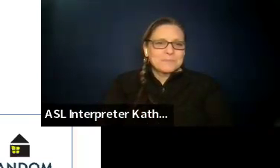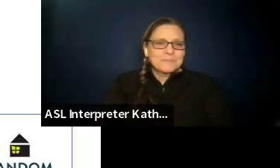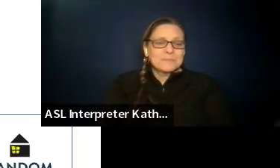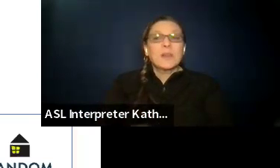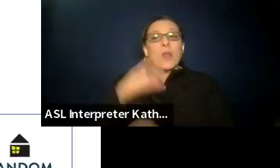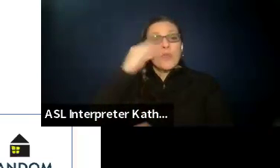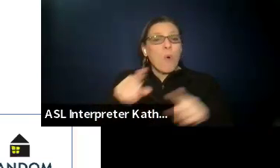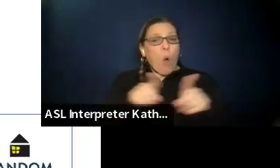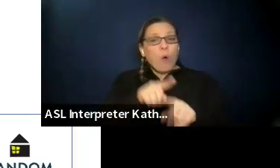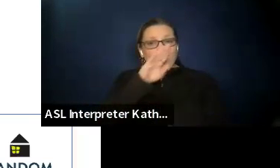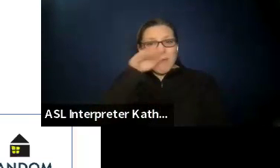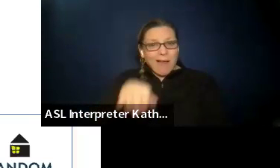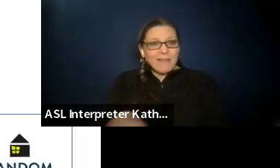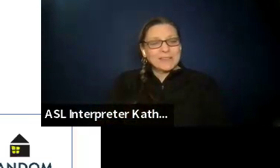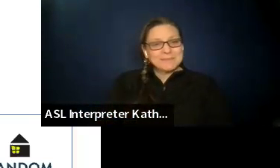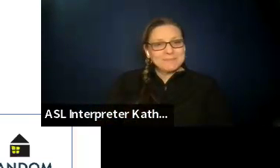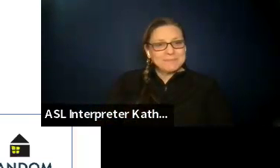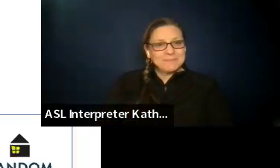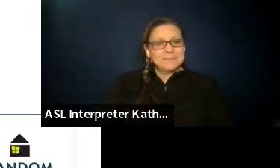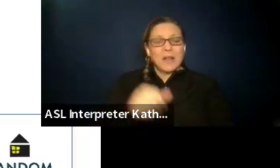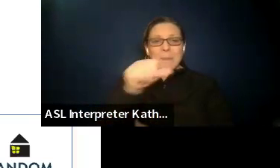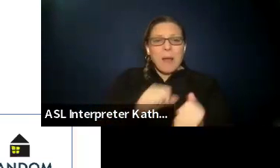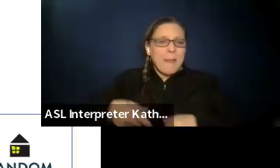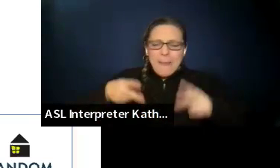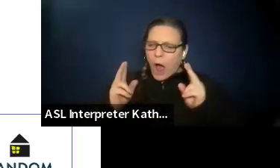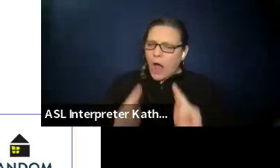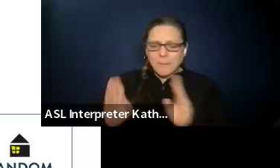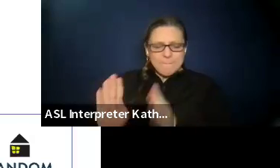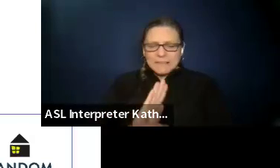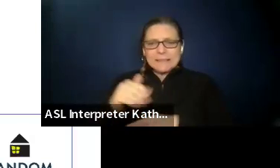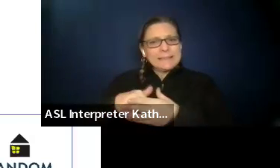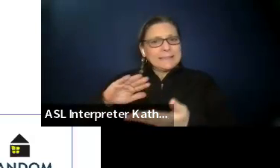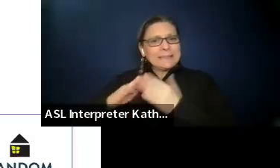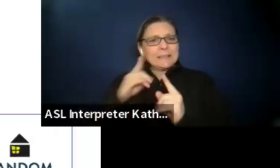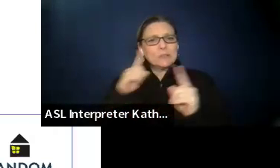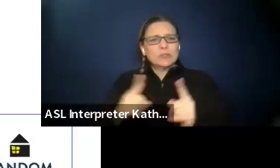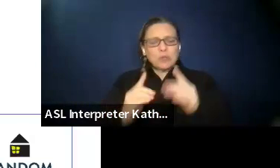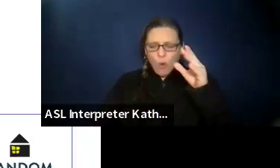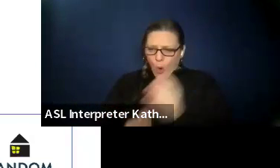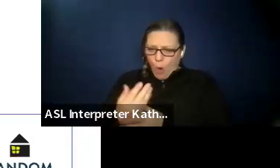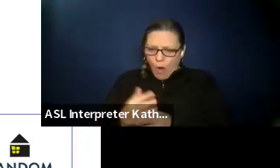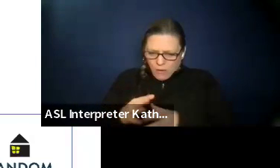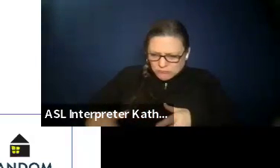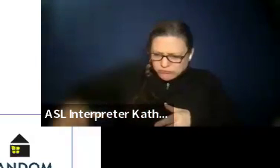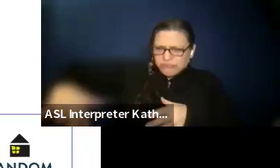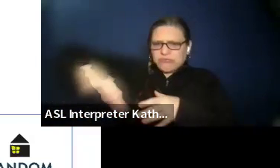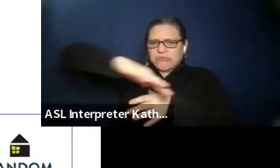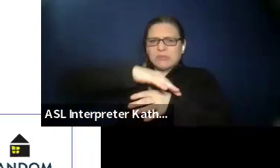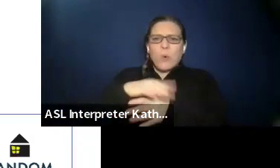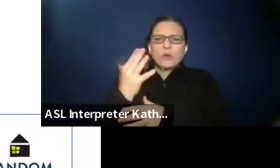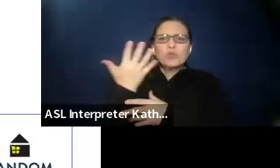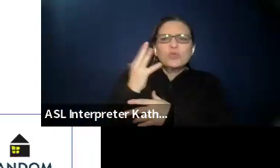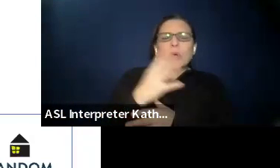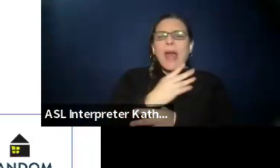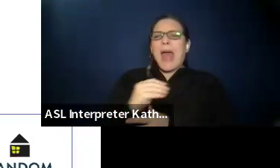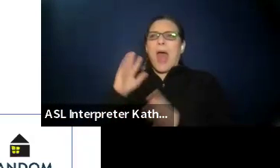The Boy and the Elephant. Amongst the hustle and bustle of the city is an overgrown piece of land where trees and wildlife